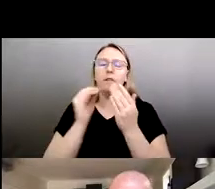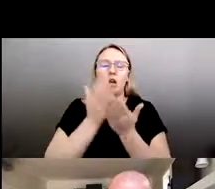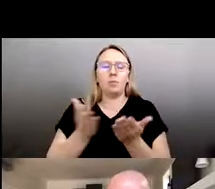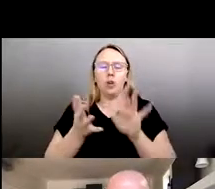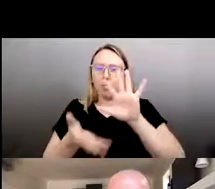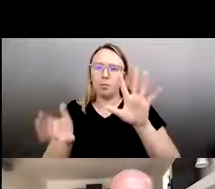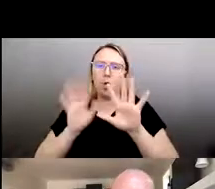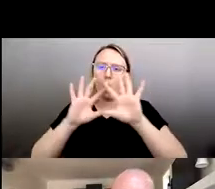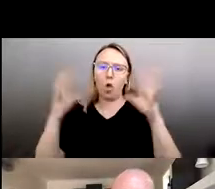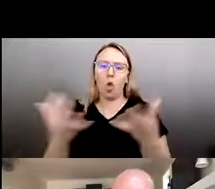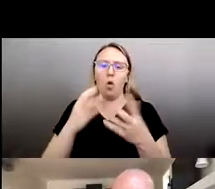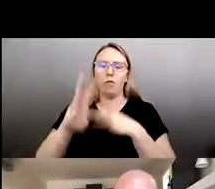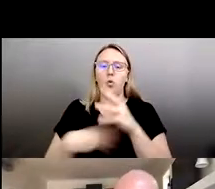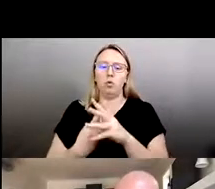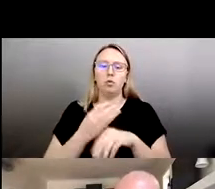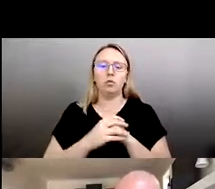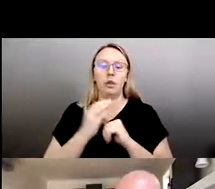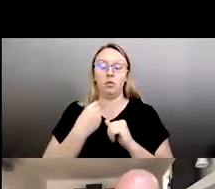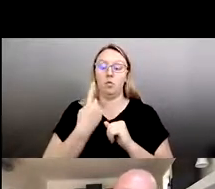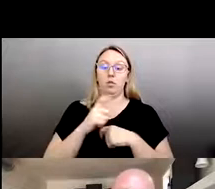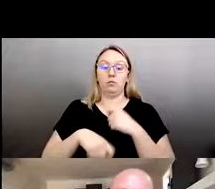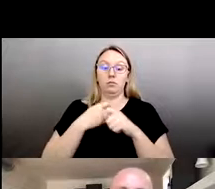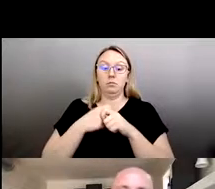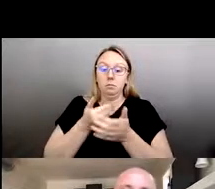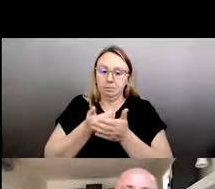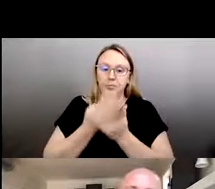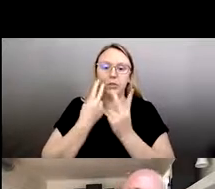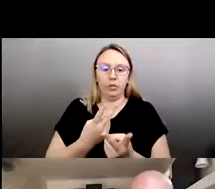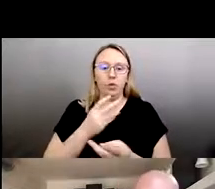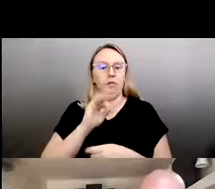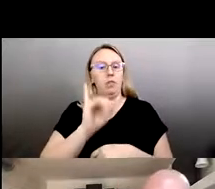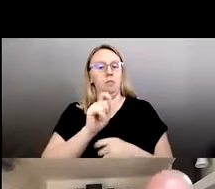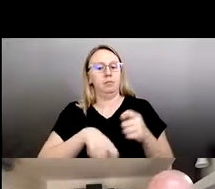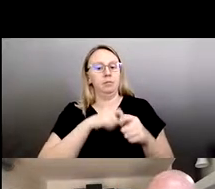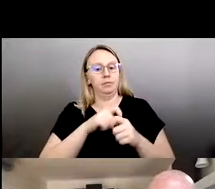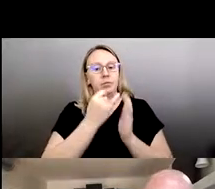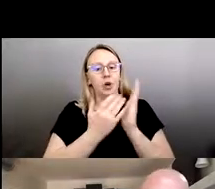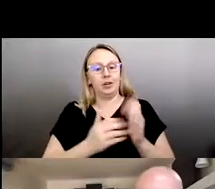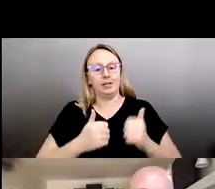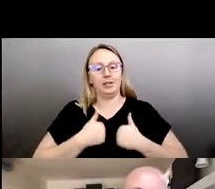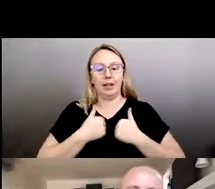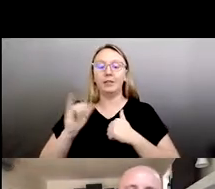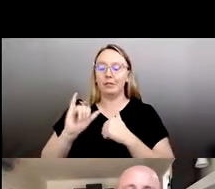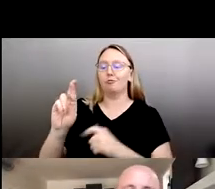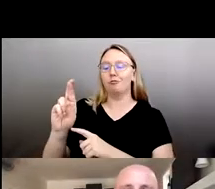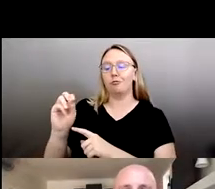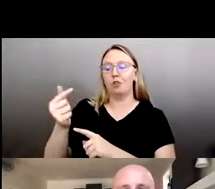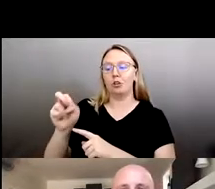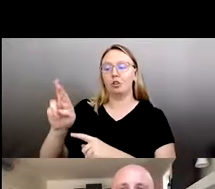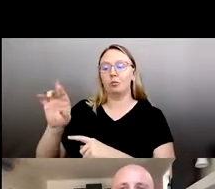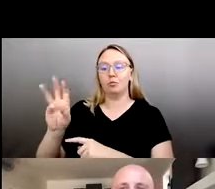and to have one very intimate view into one particular artist's life, that being Roger Brown. But to continue this theme of a road trip,